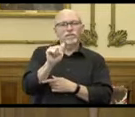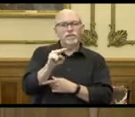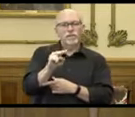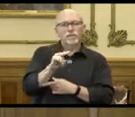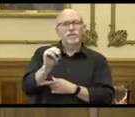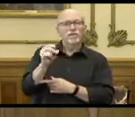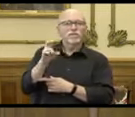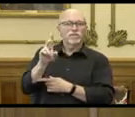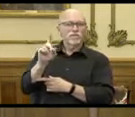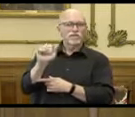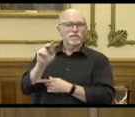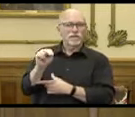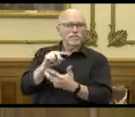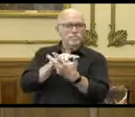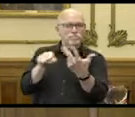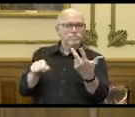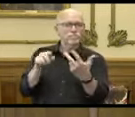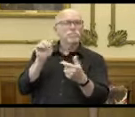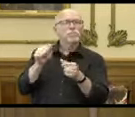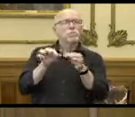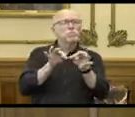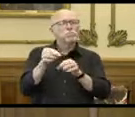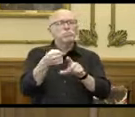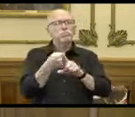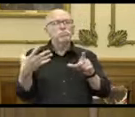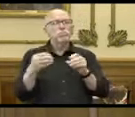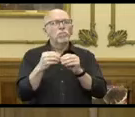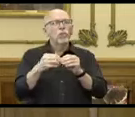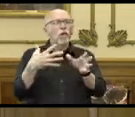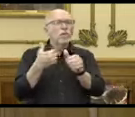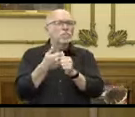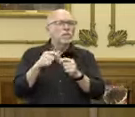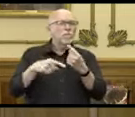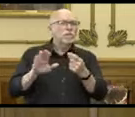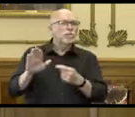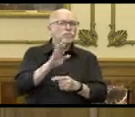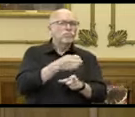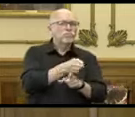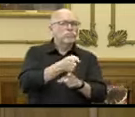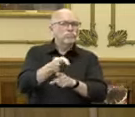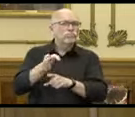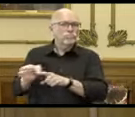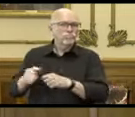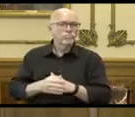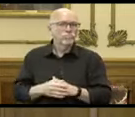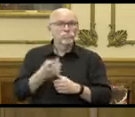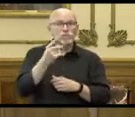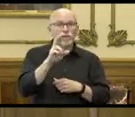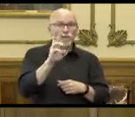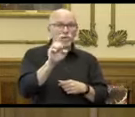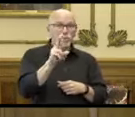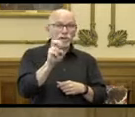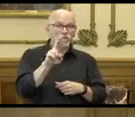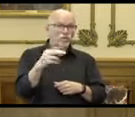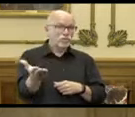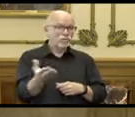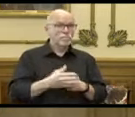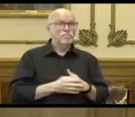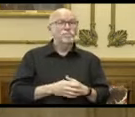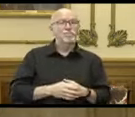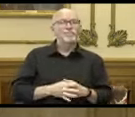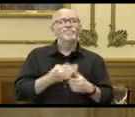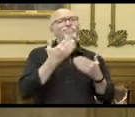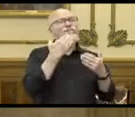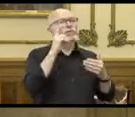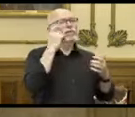and Dan to elaborate and update us all on their areas of expertise. Dr. Weaver, over to you. Thank